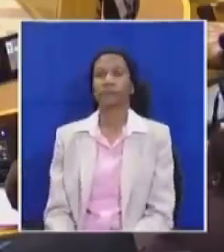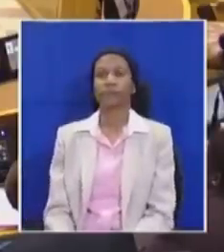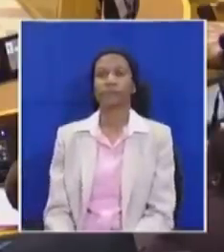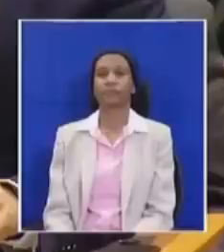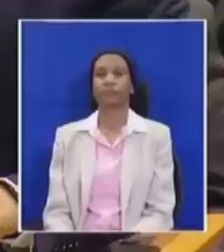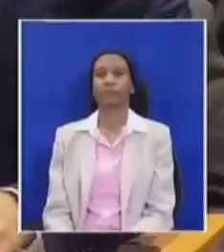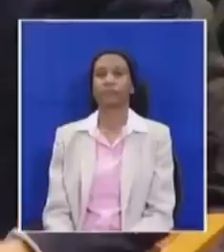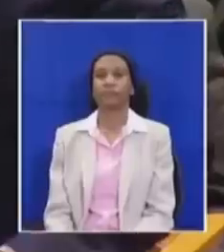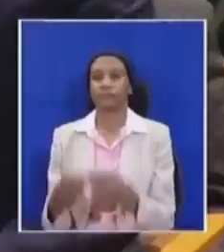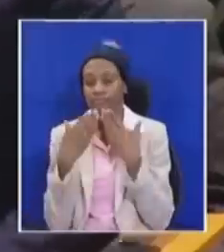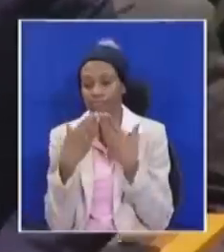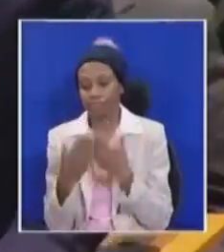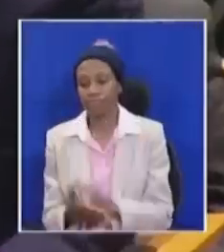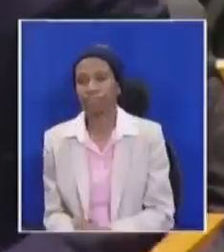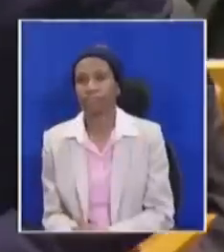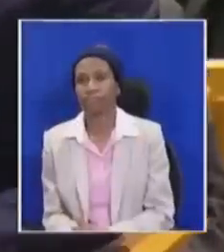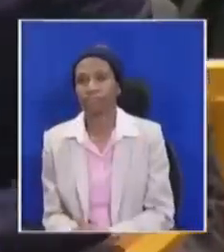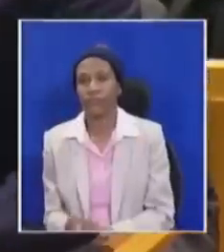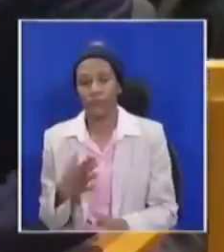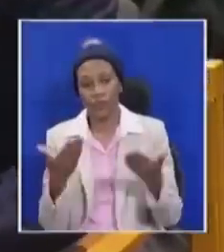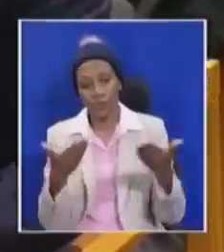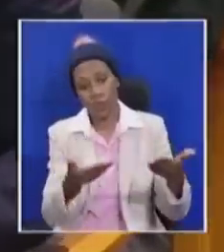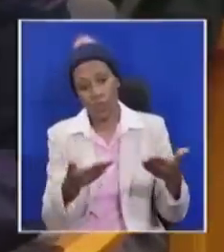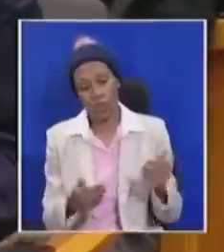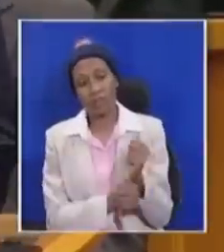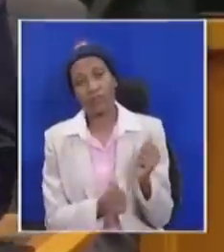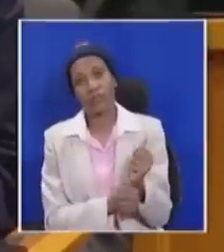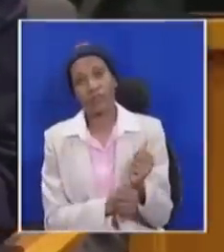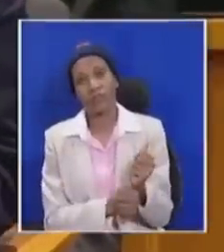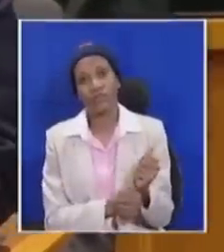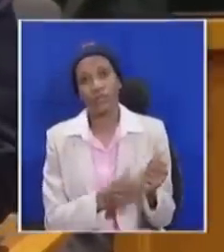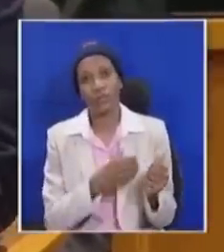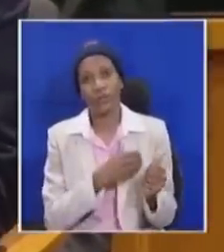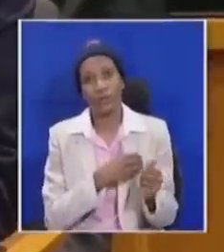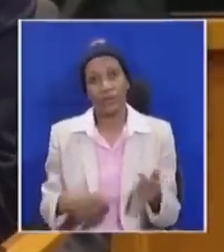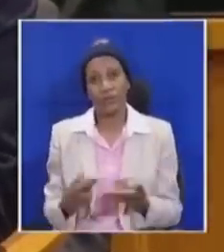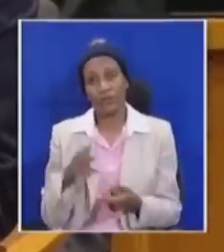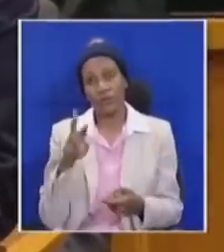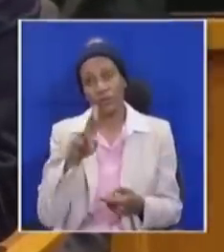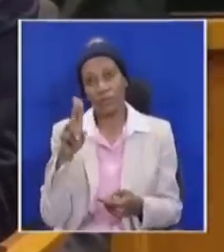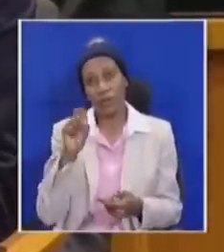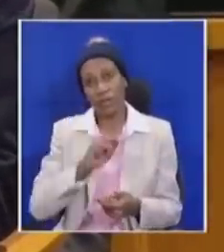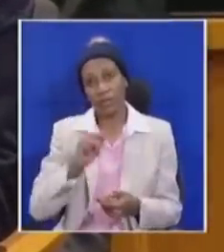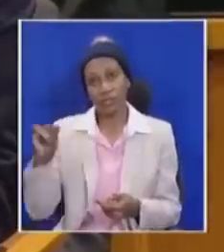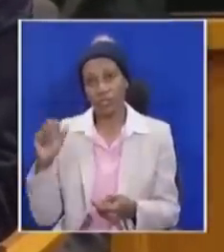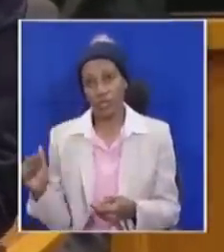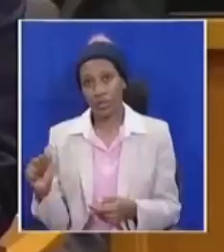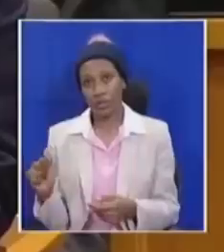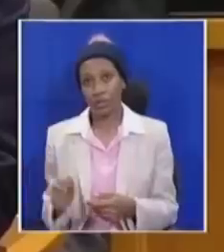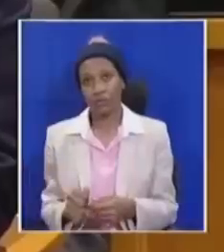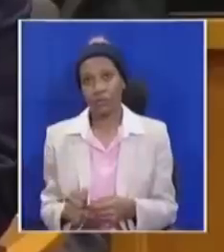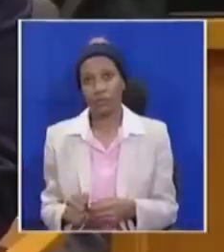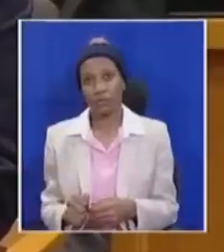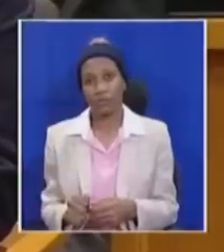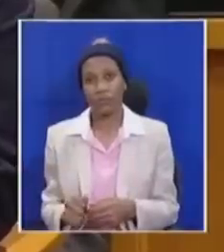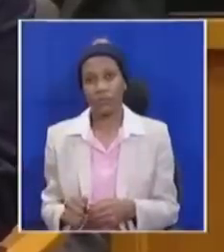Thank you very much, Deputy Speaker, and may I take the opportunity to welcome the Deputy President back from Russia. Hope you had a great trip, and it's more from Russia with love